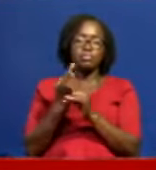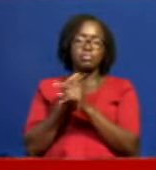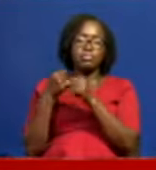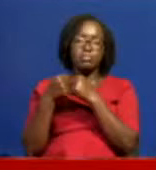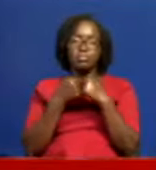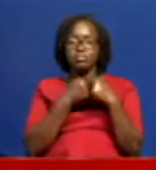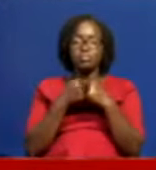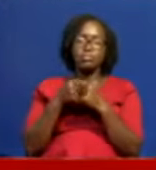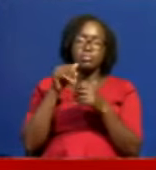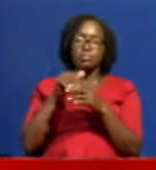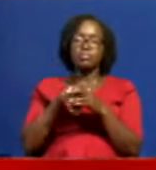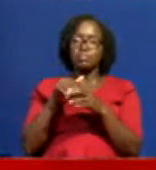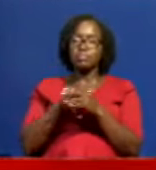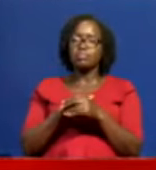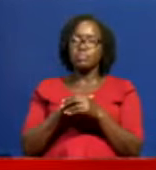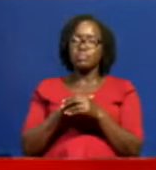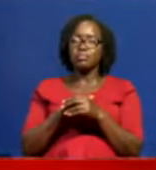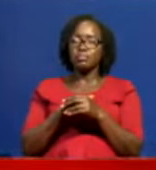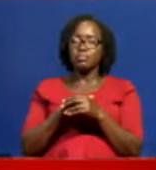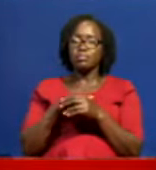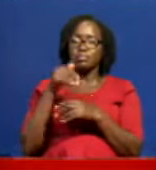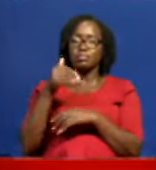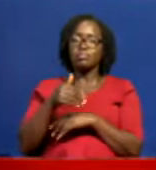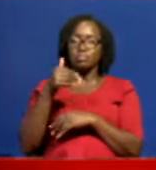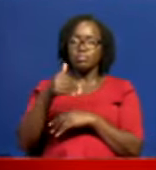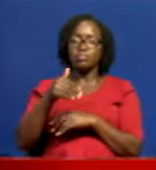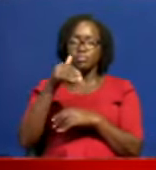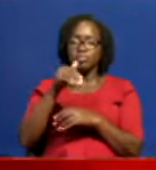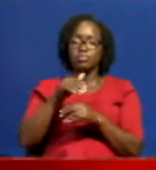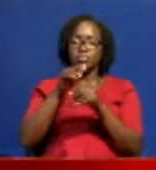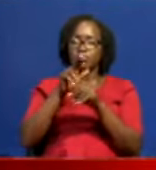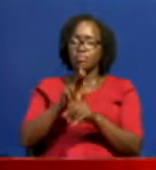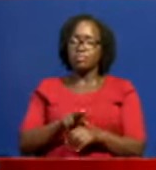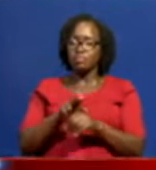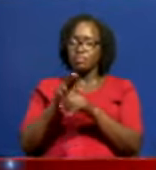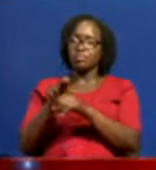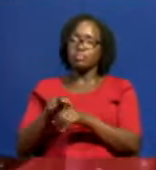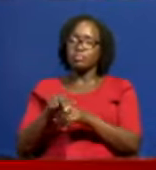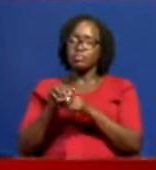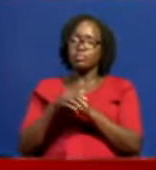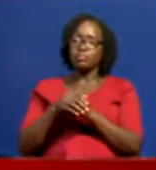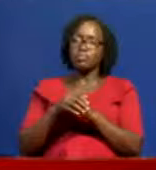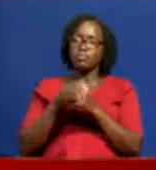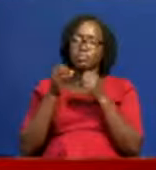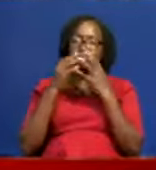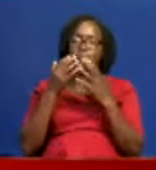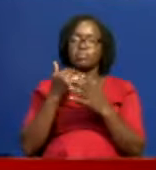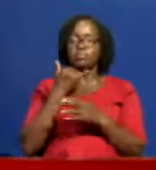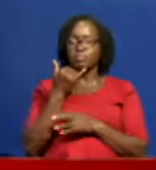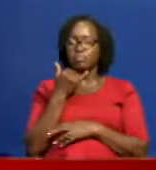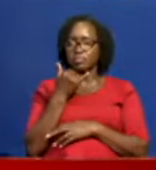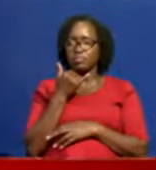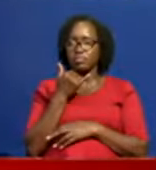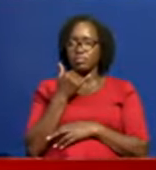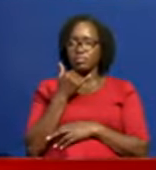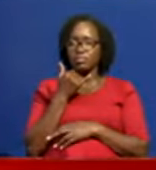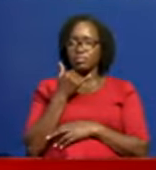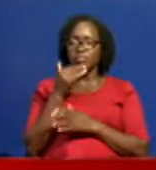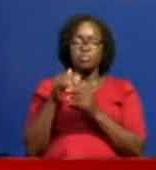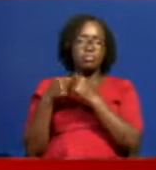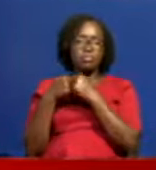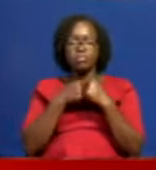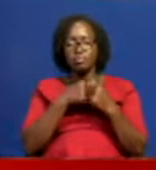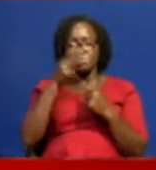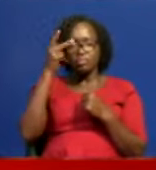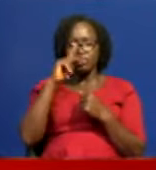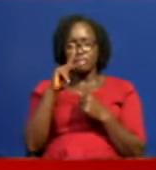challenges, including persistent litigation. There is nothing wrong with challenging